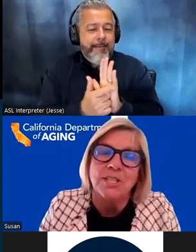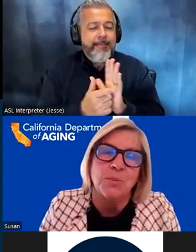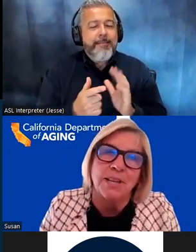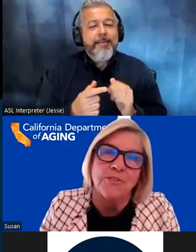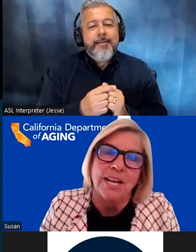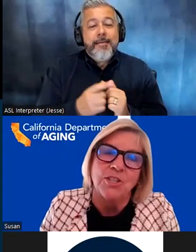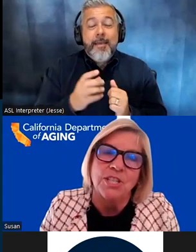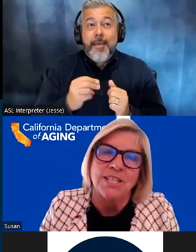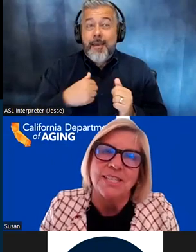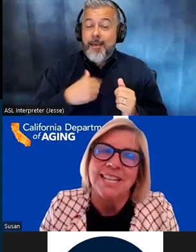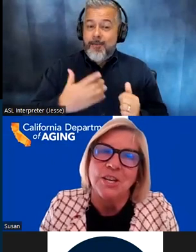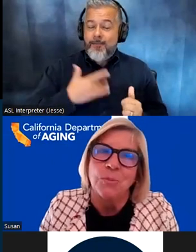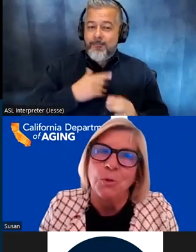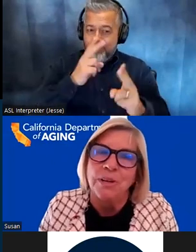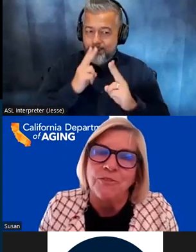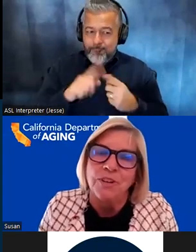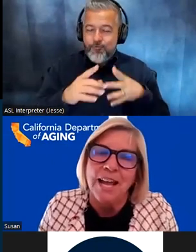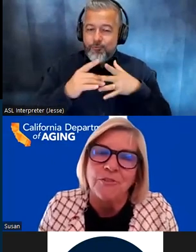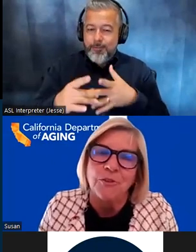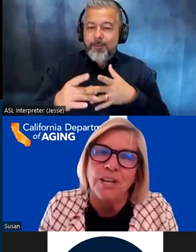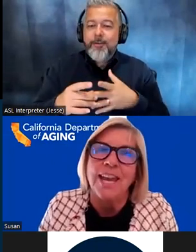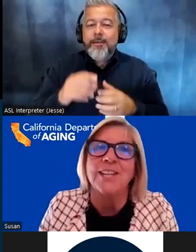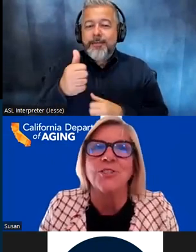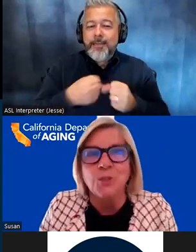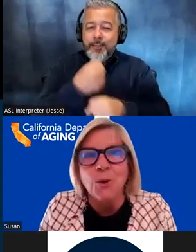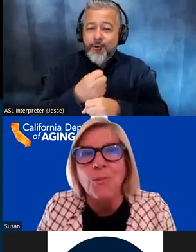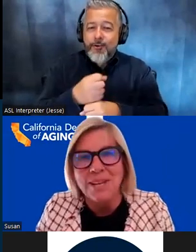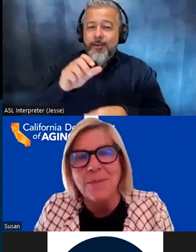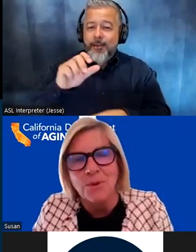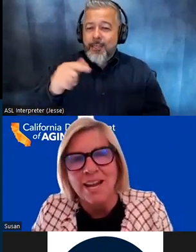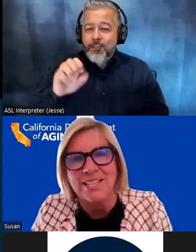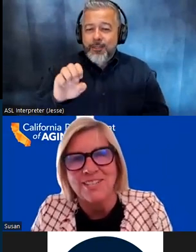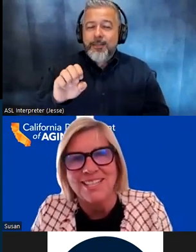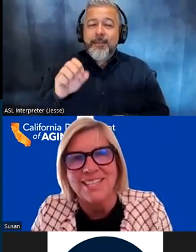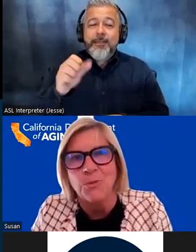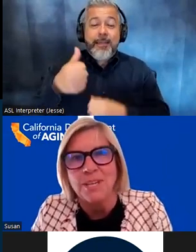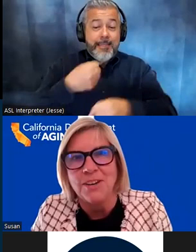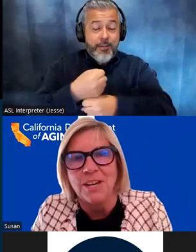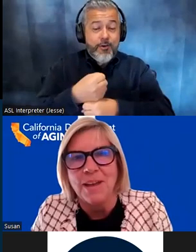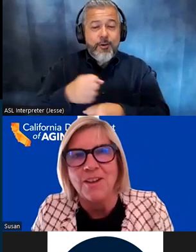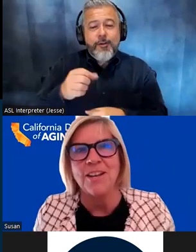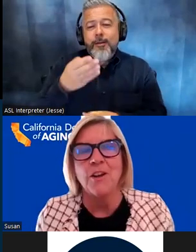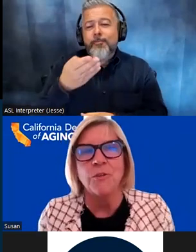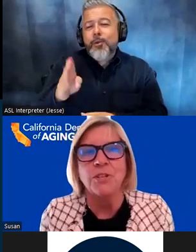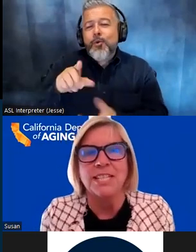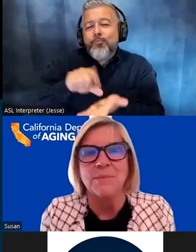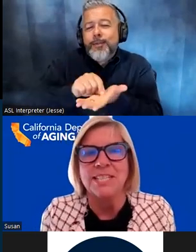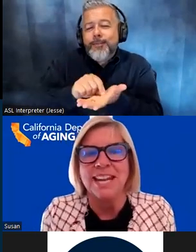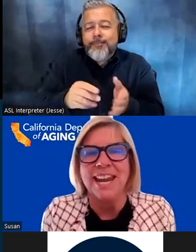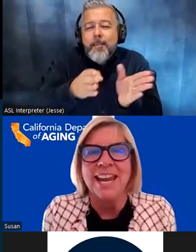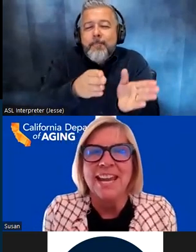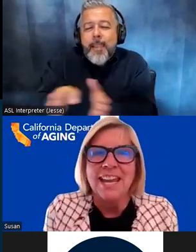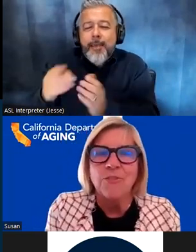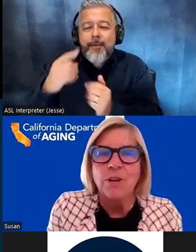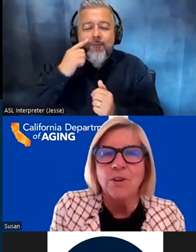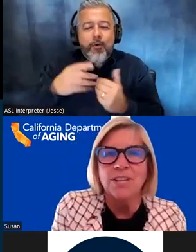the Master Plan for Aging's 10-year blueprint for California, and so many more activities that you'll be hearing about from our team